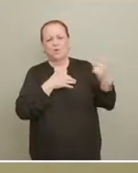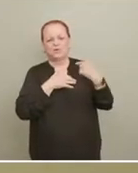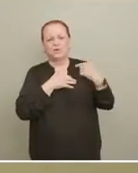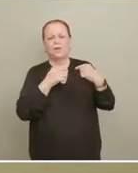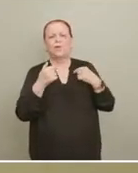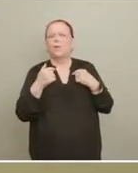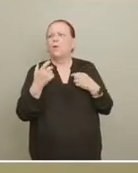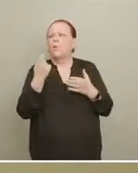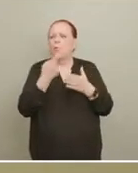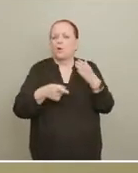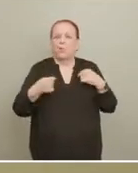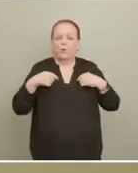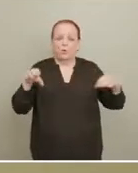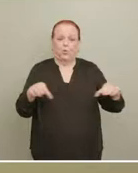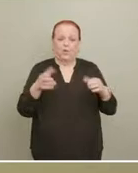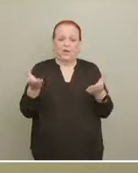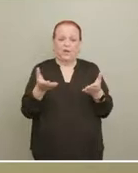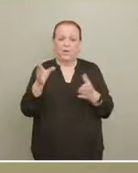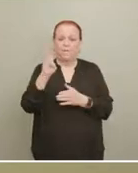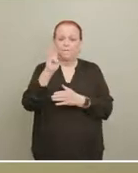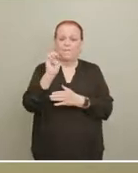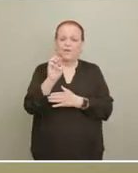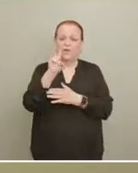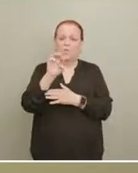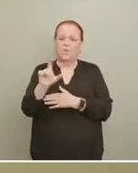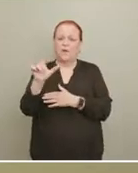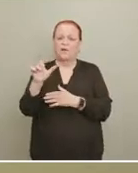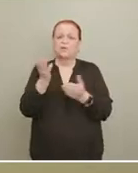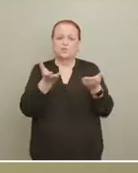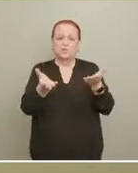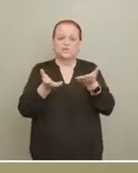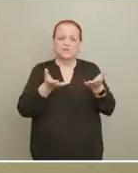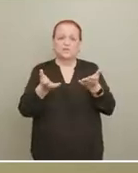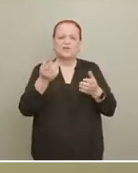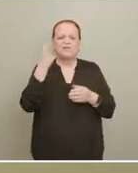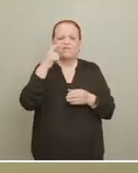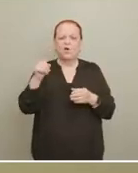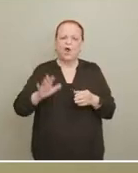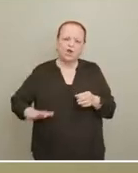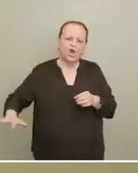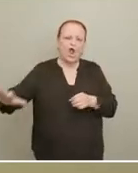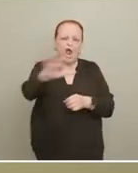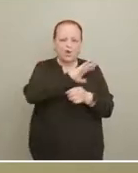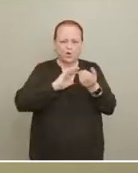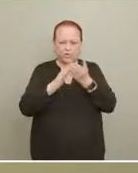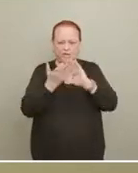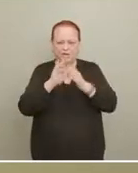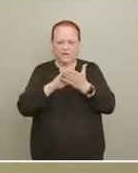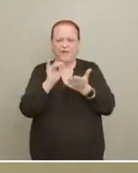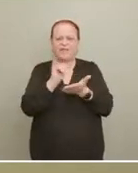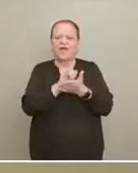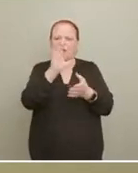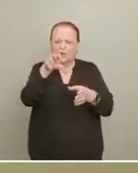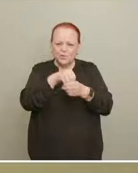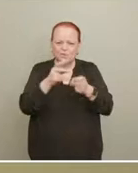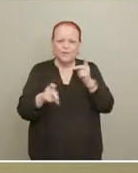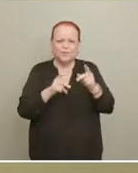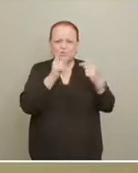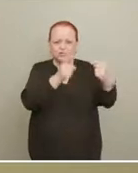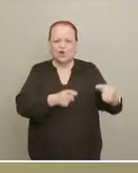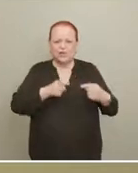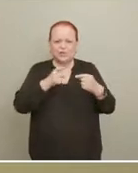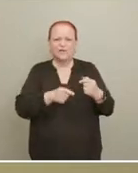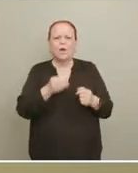as a community under B-well. And so the services here are for the entire community. That includes people who are struggling